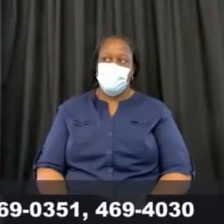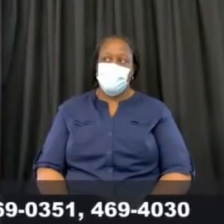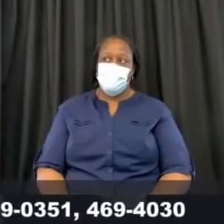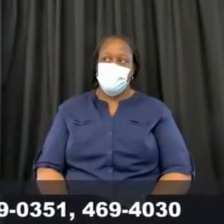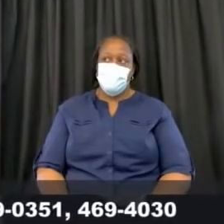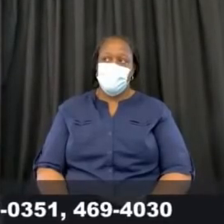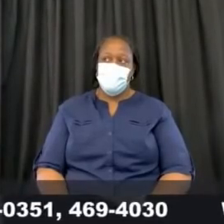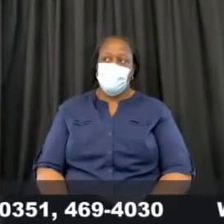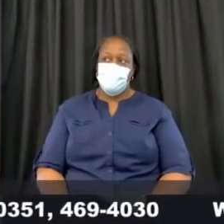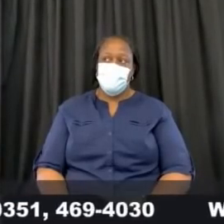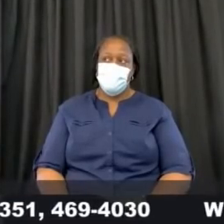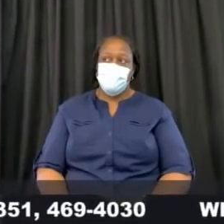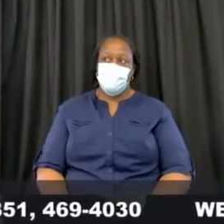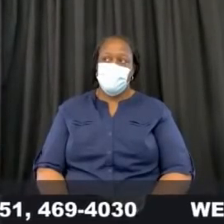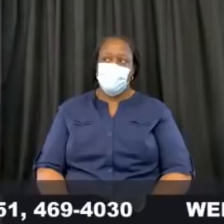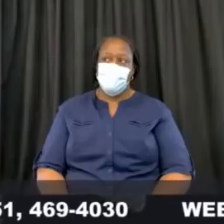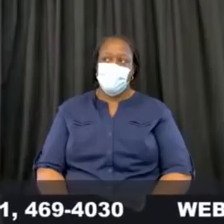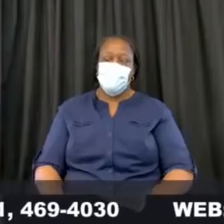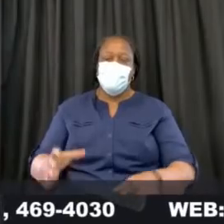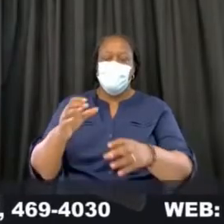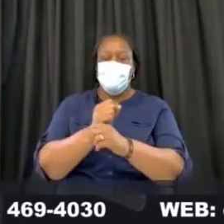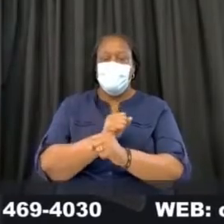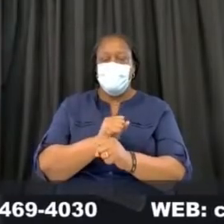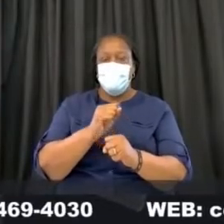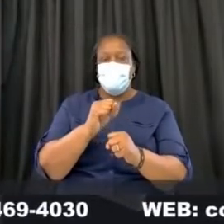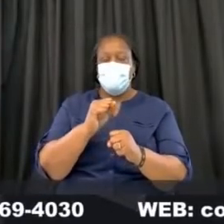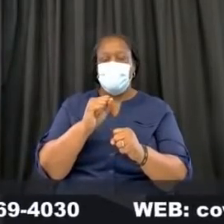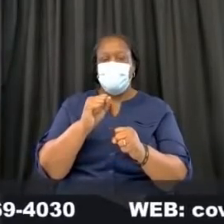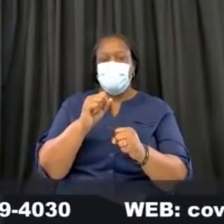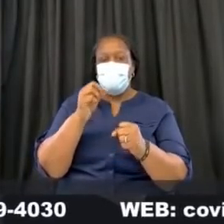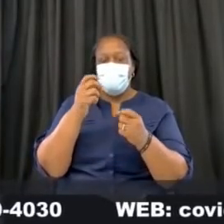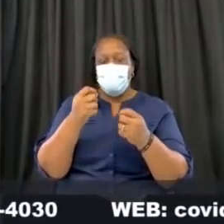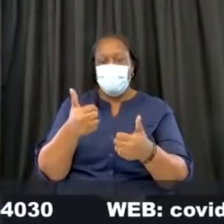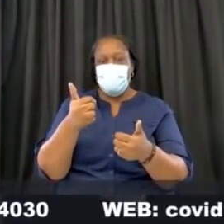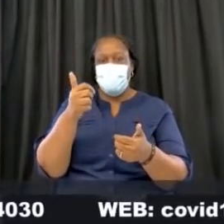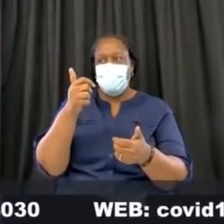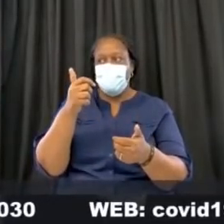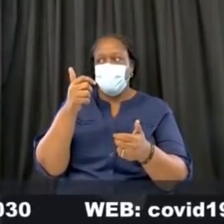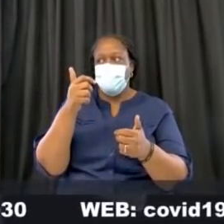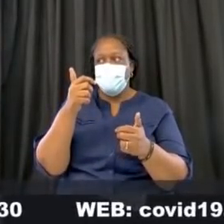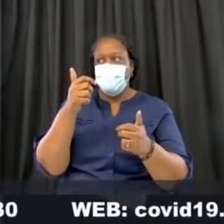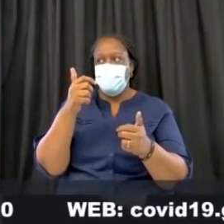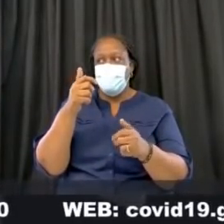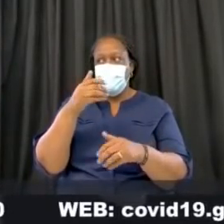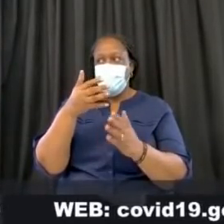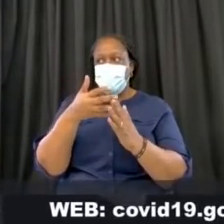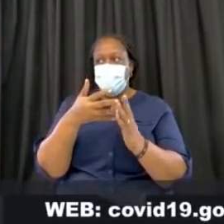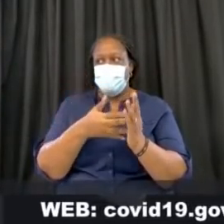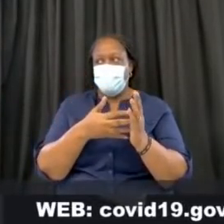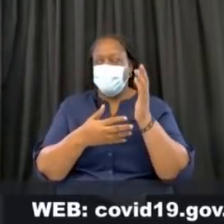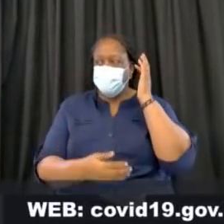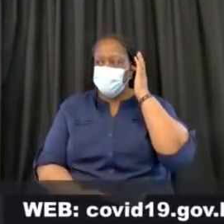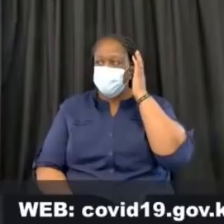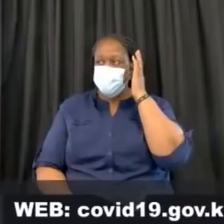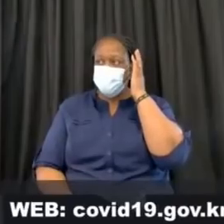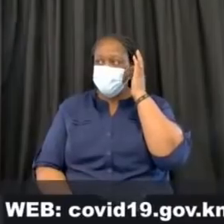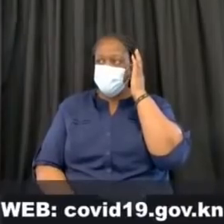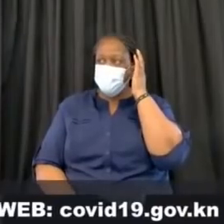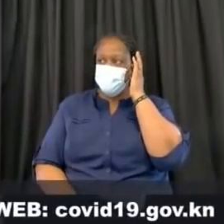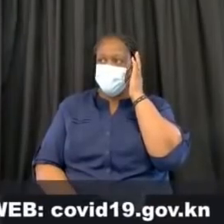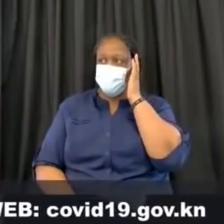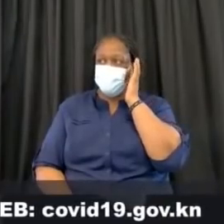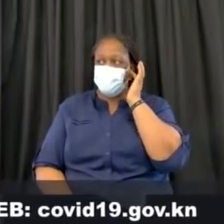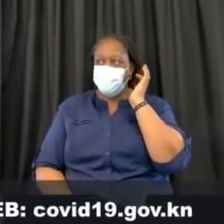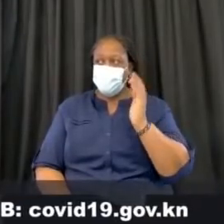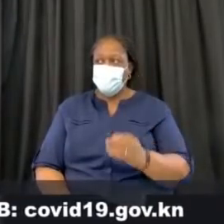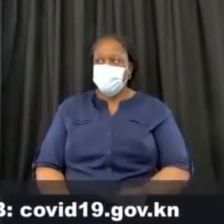And the second one, are we on track to reopen the country fully on October 1st? And if